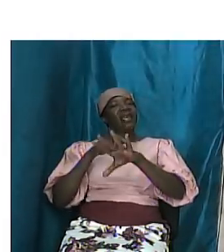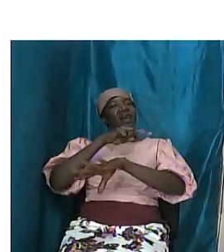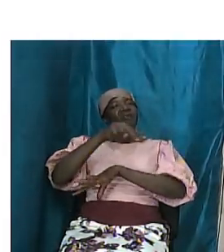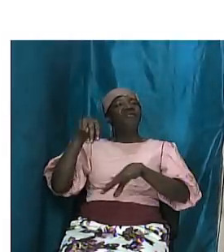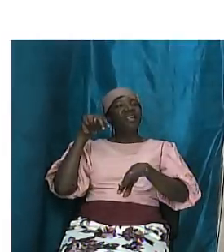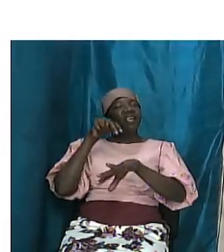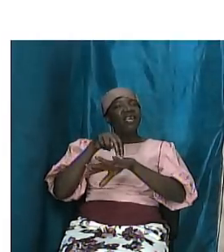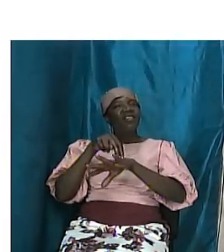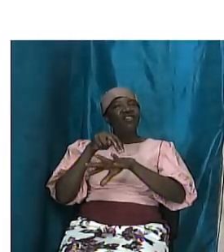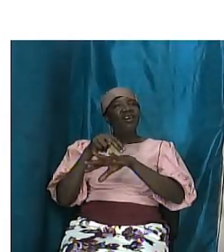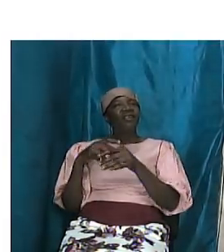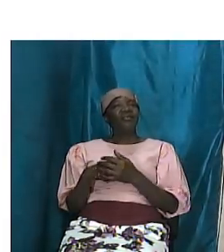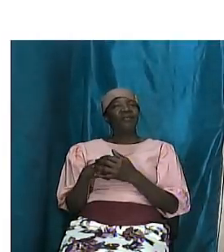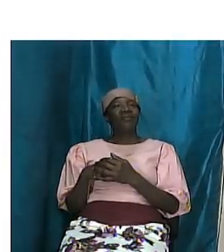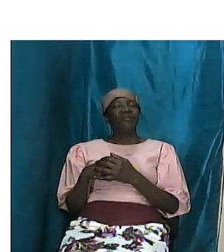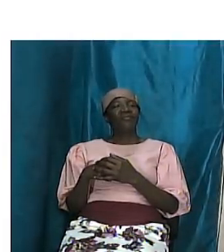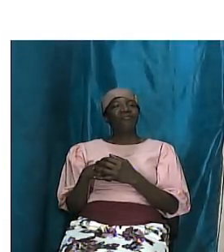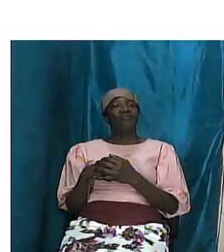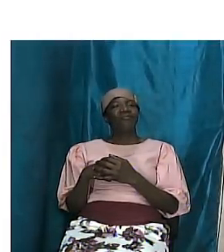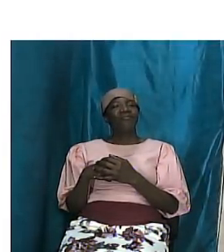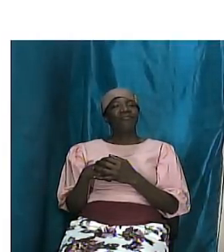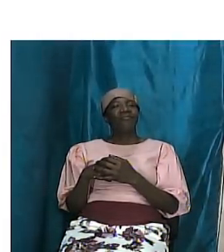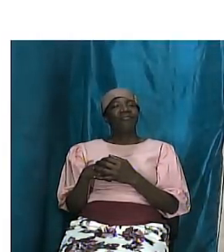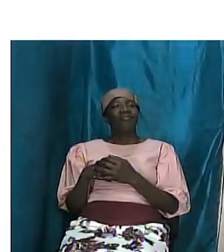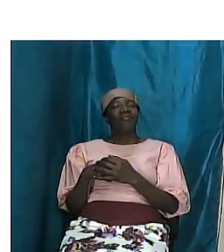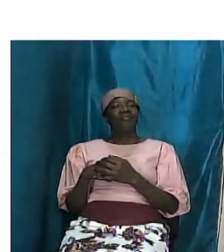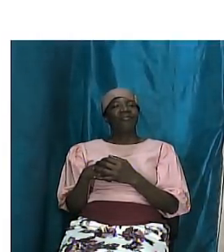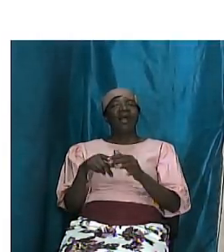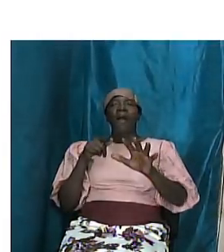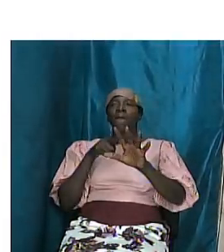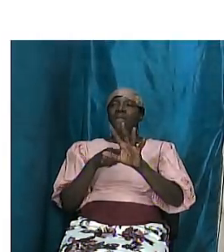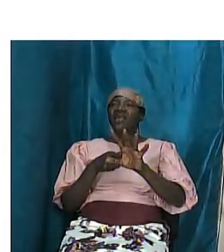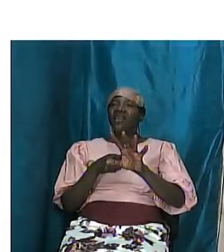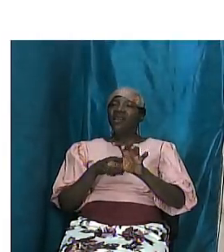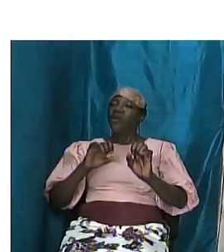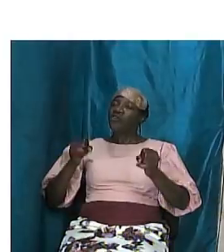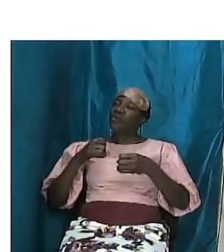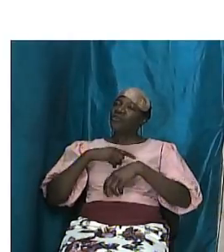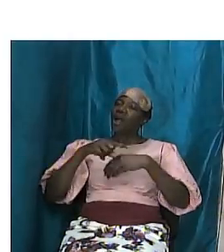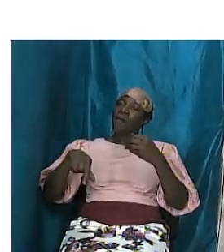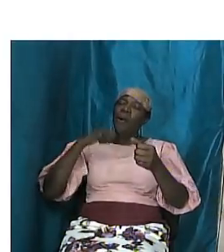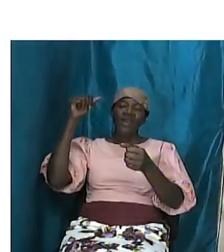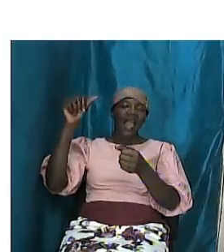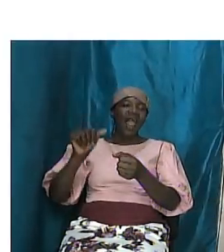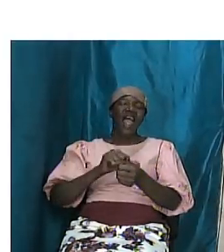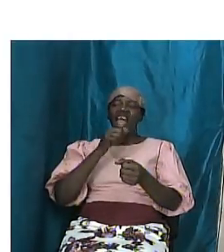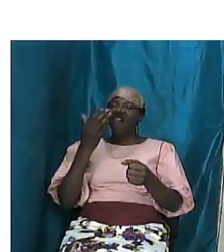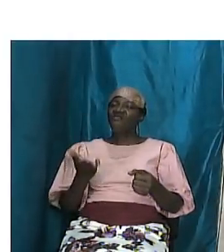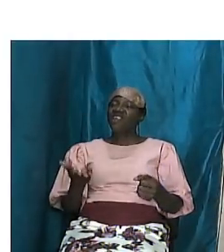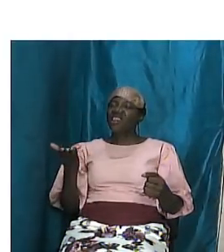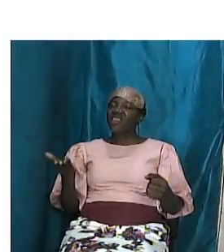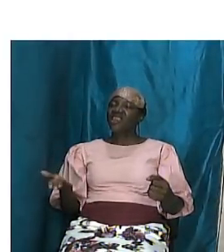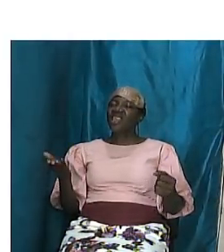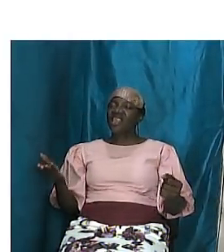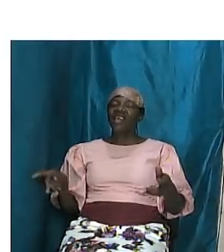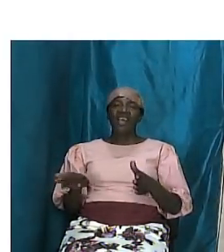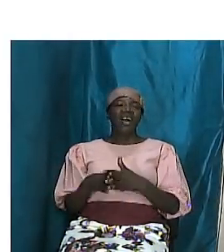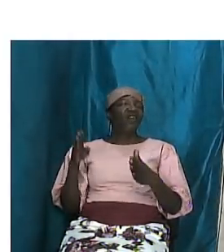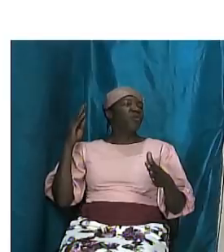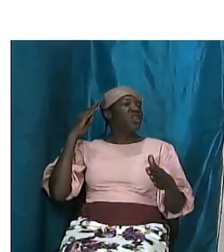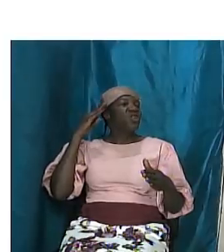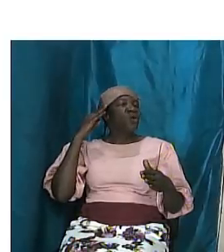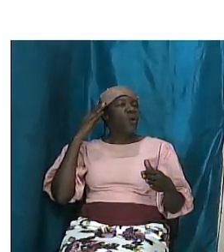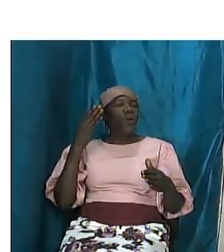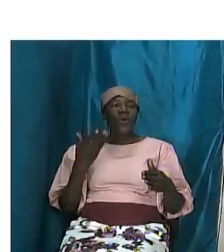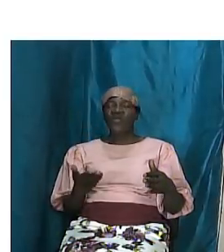speaks about the beginning of just about everything as we know things